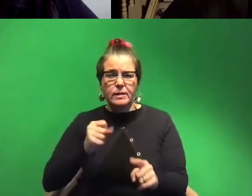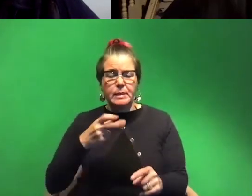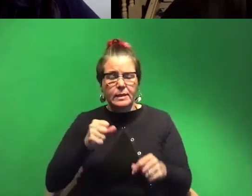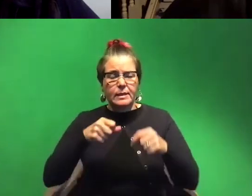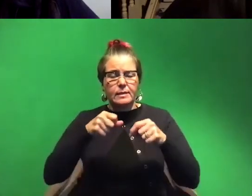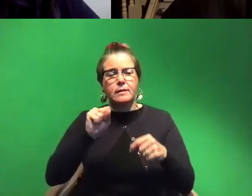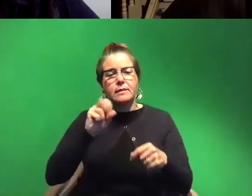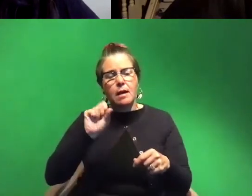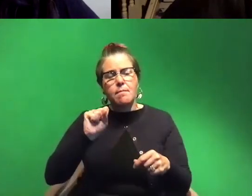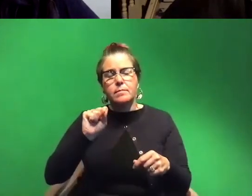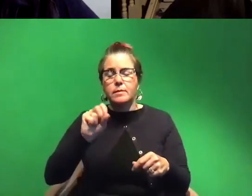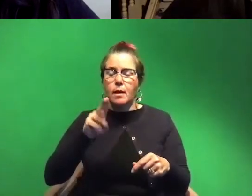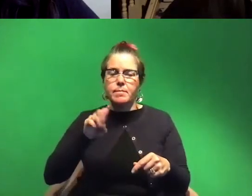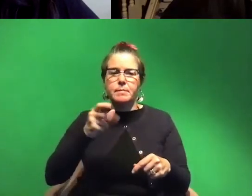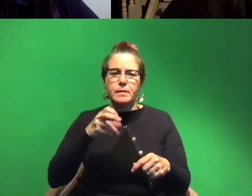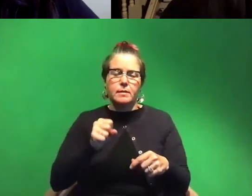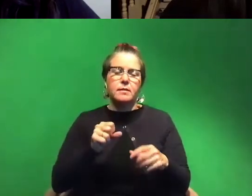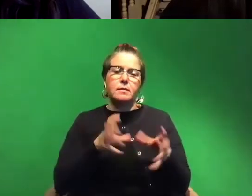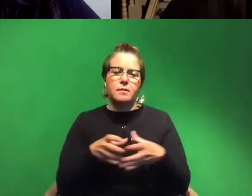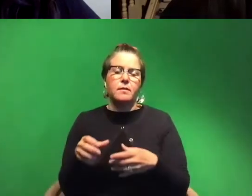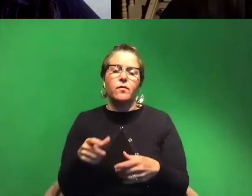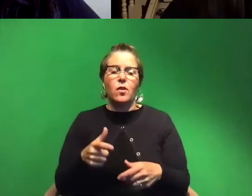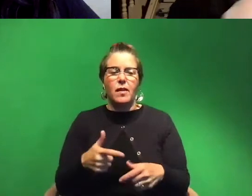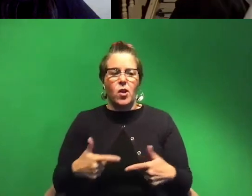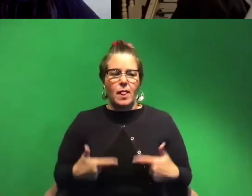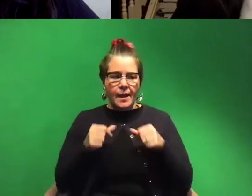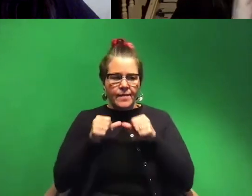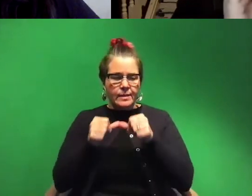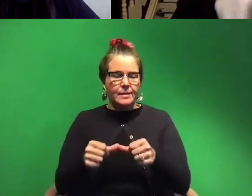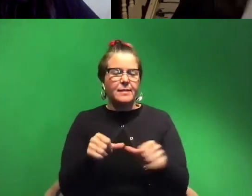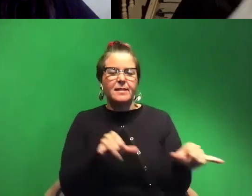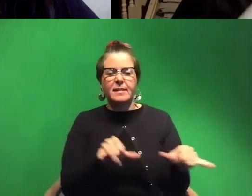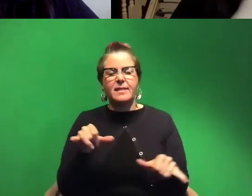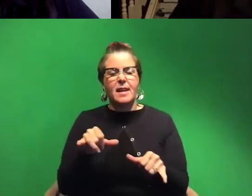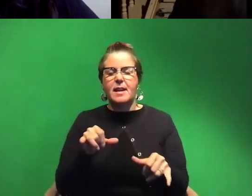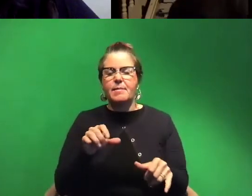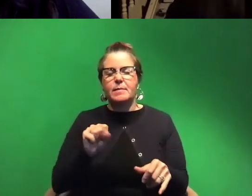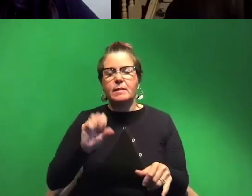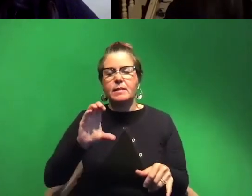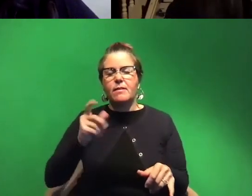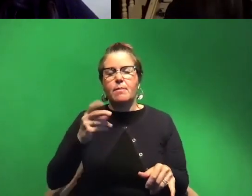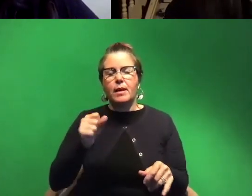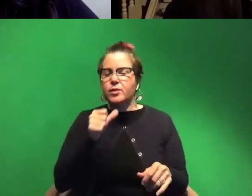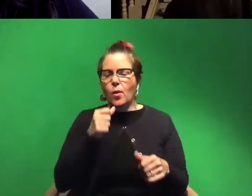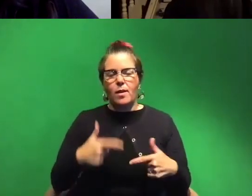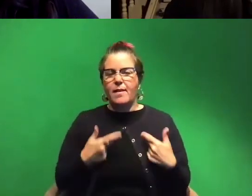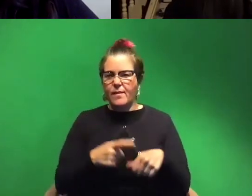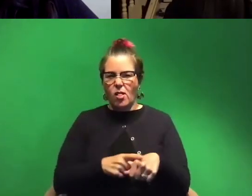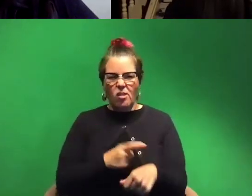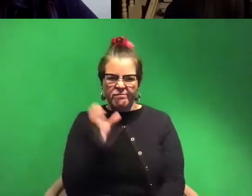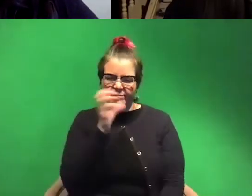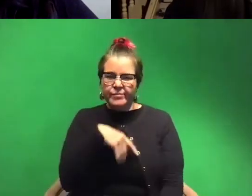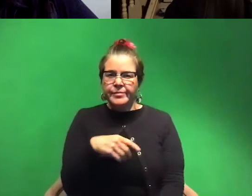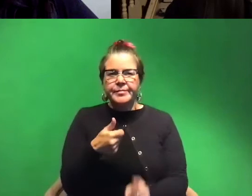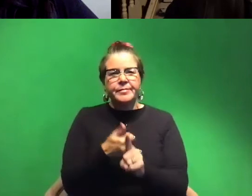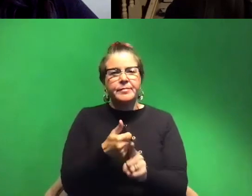cuttlefish. For lifespan, they're like all cephalopods. They don't actually live very long. That's one of the strangest things about cephalopods, is they are